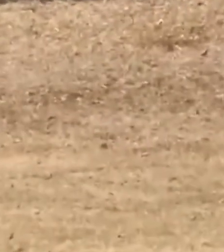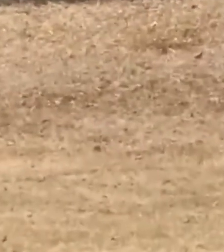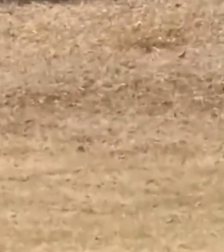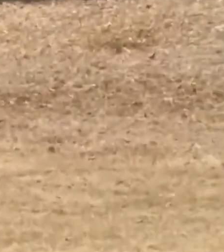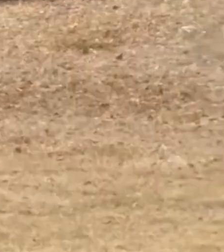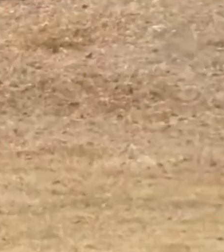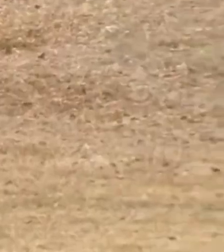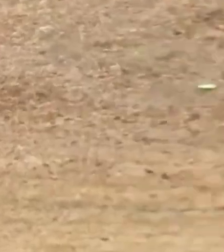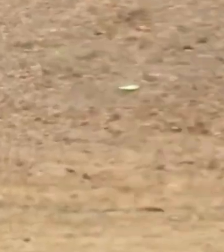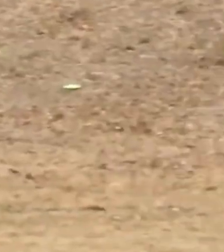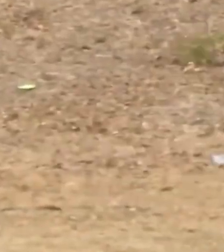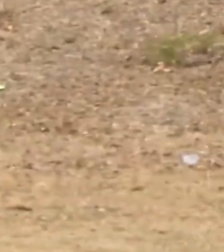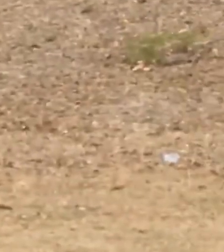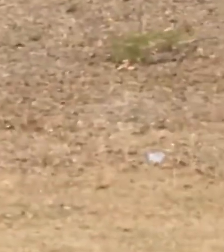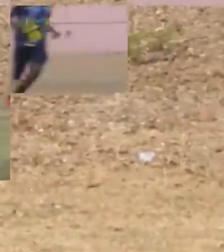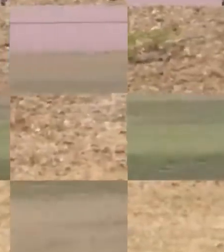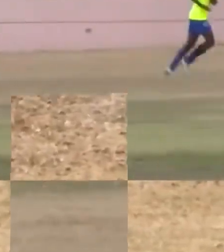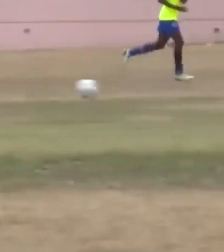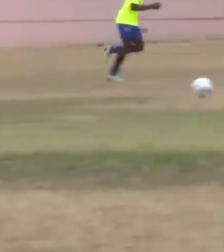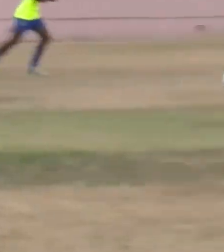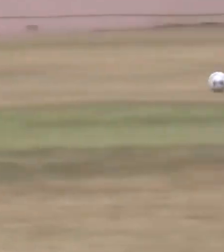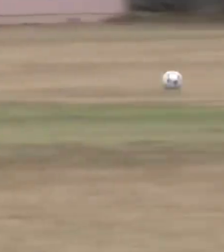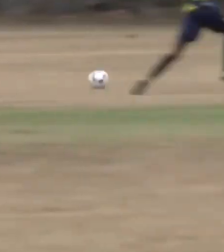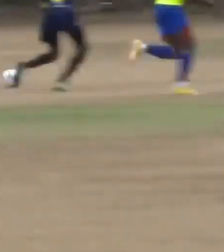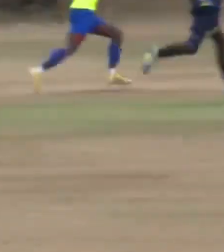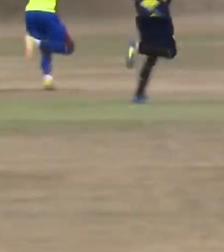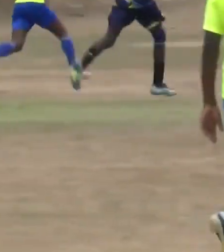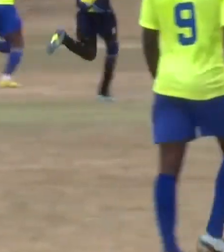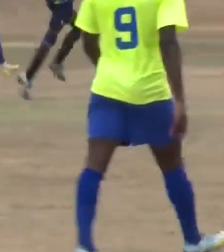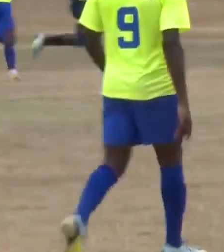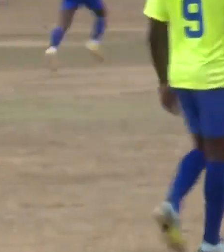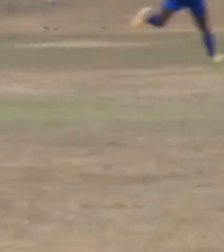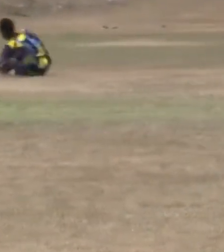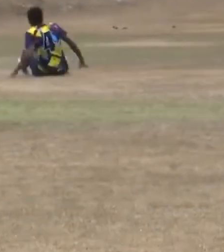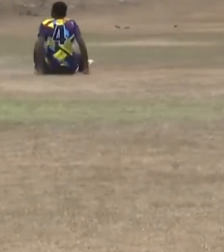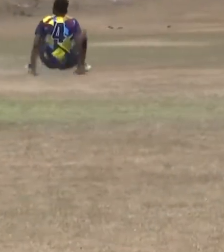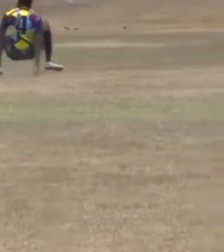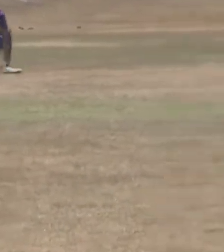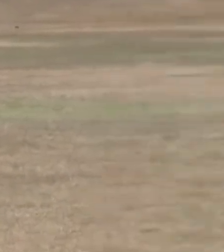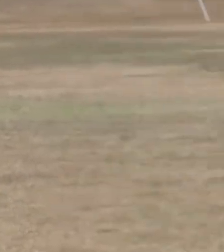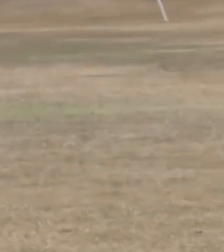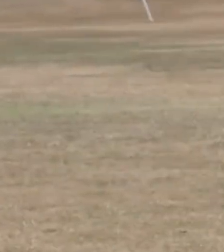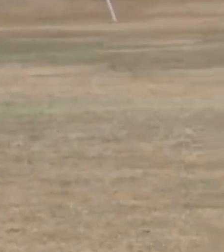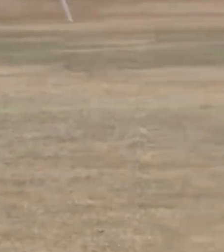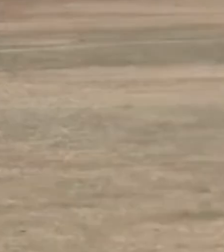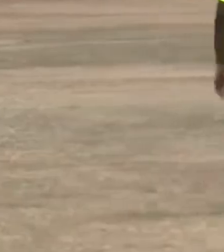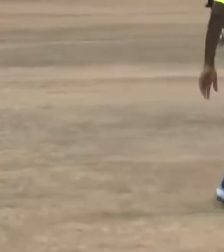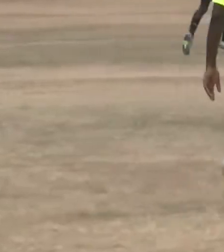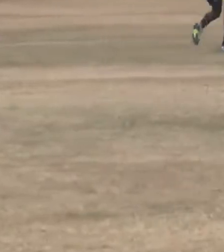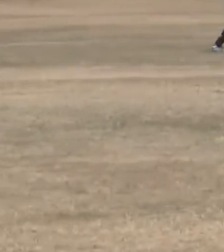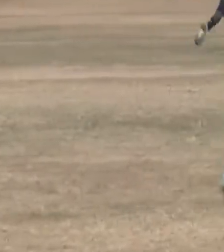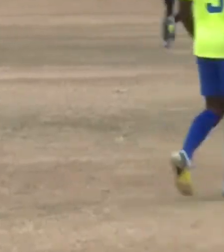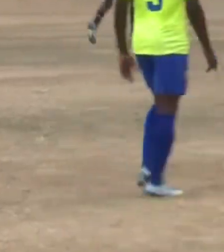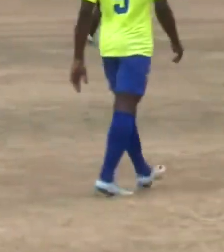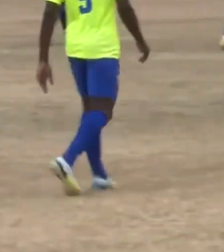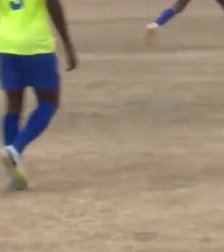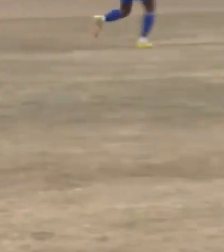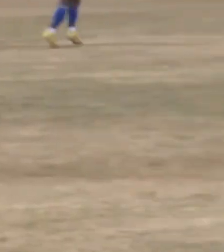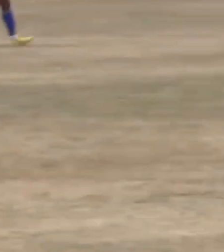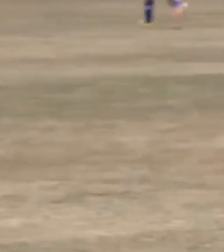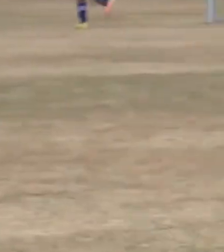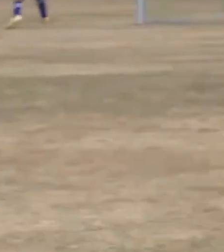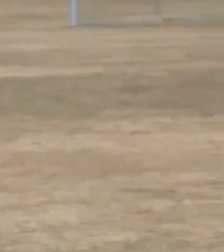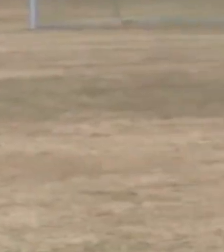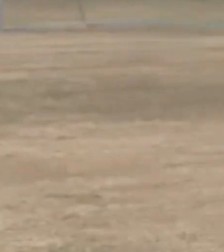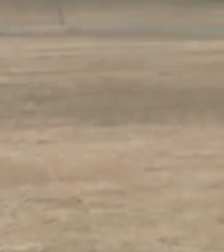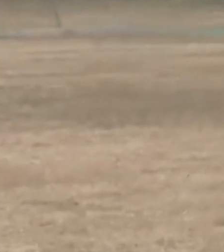3-0 at the half. 6 minutes after the resumption, Paradise were on the go again. A penalty was awarded on